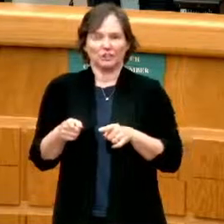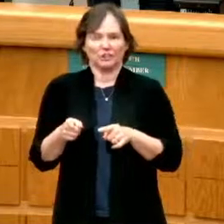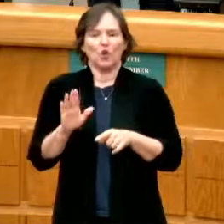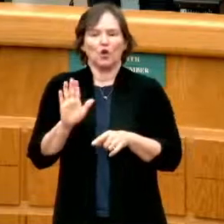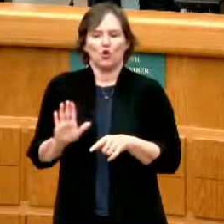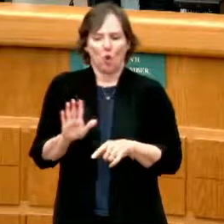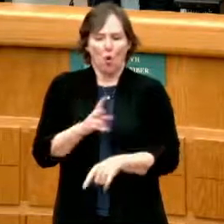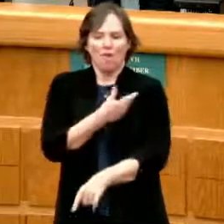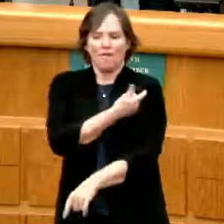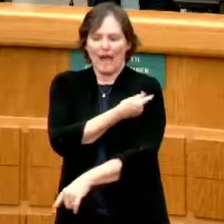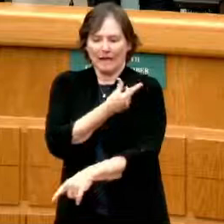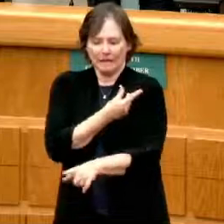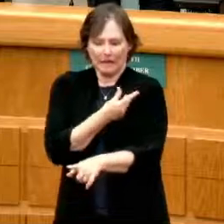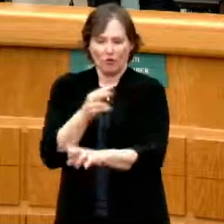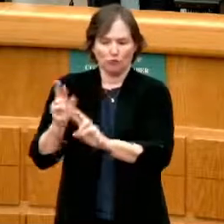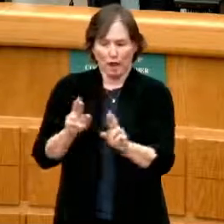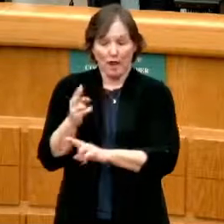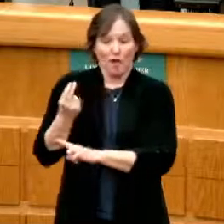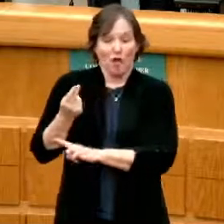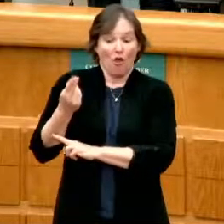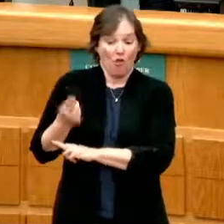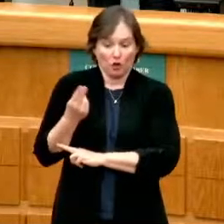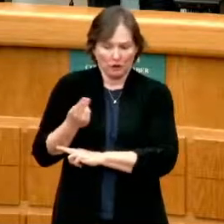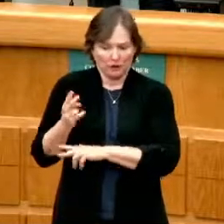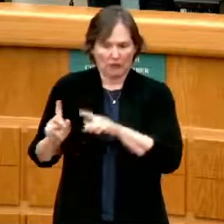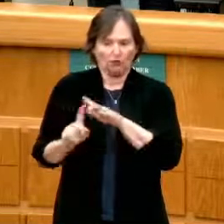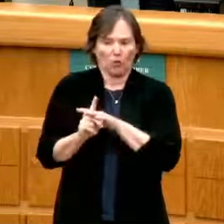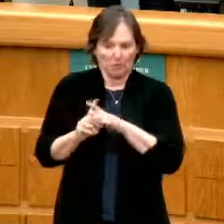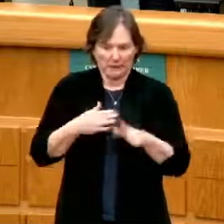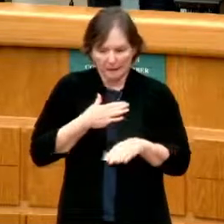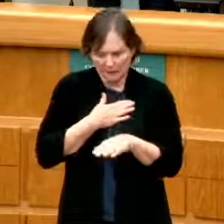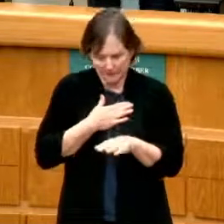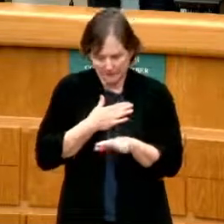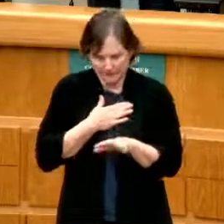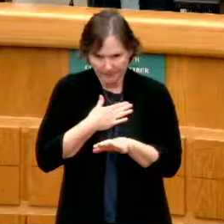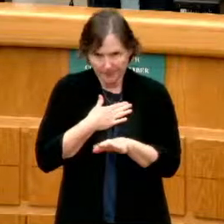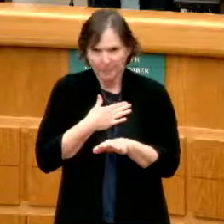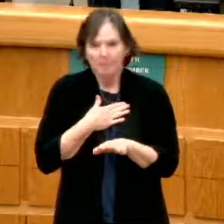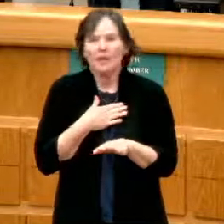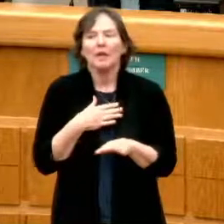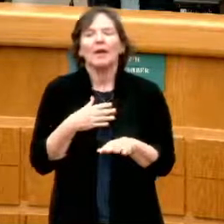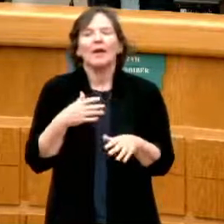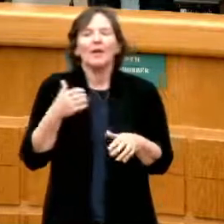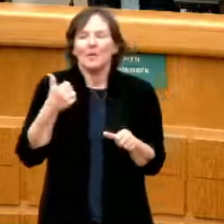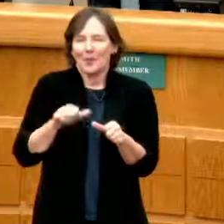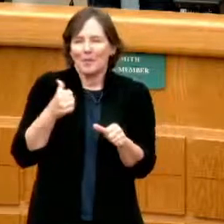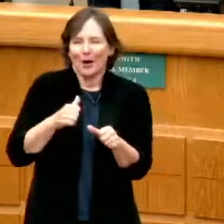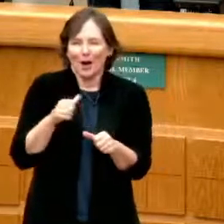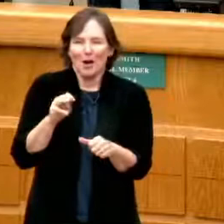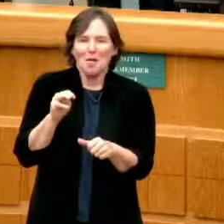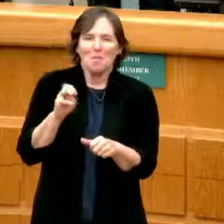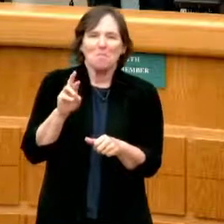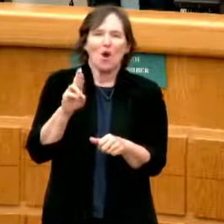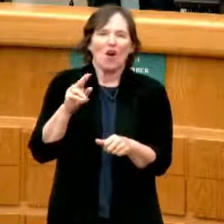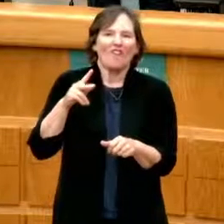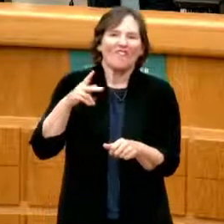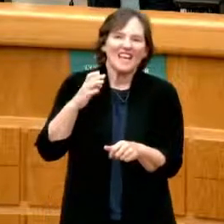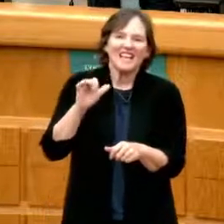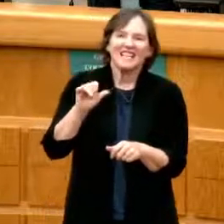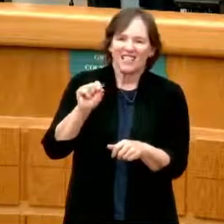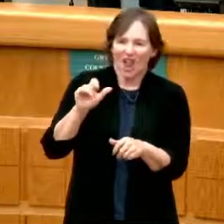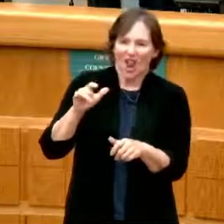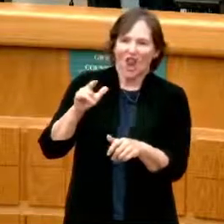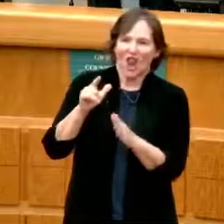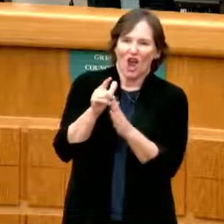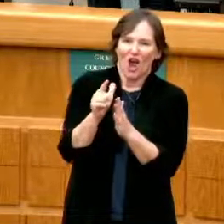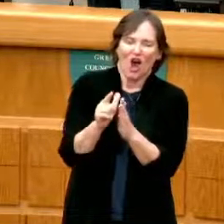Thursday. So I think that, as always, Murphy's Law is in action. That's really what we've